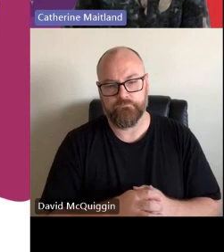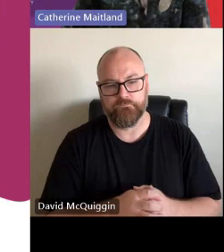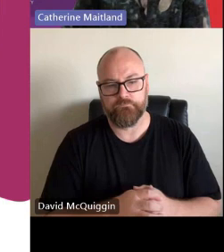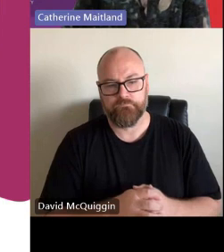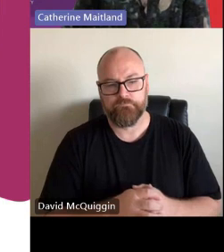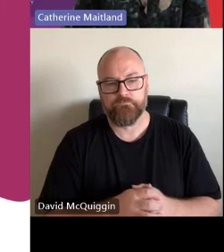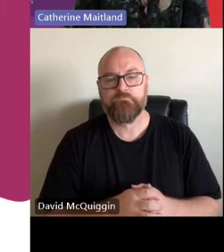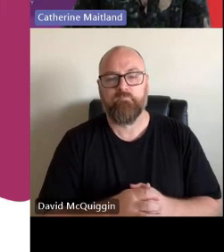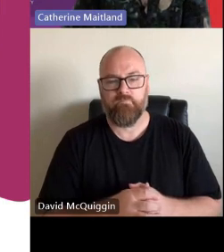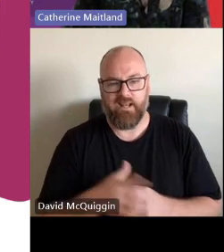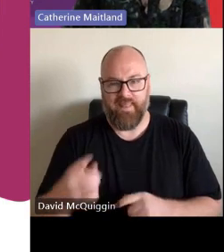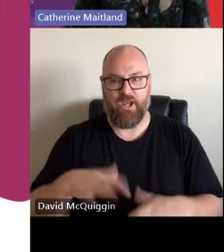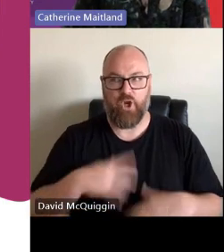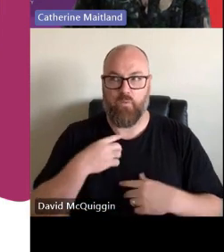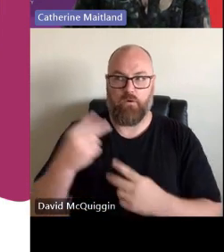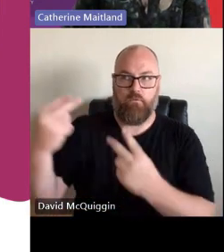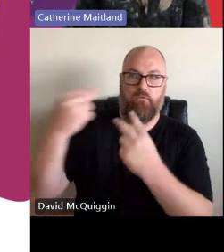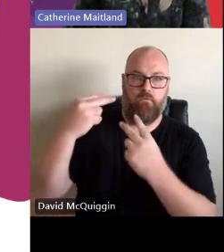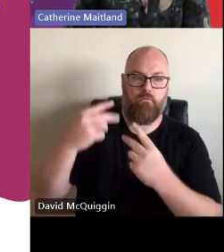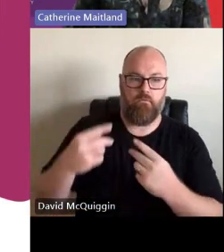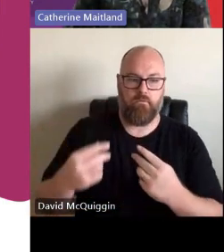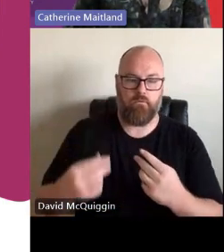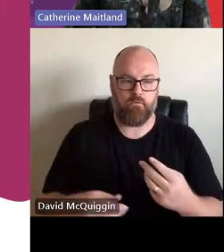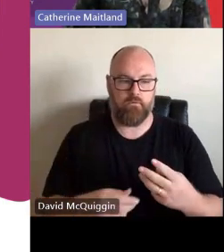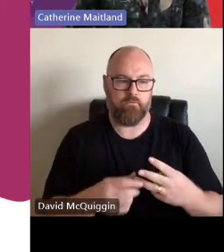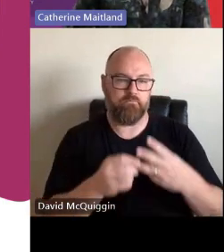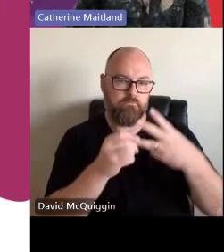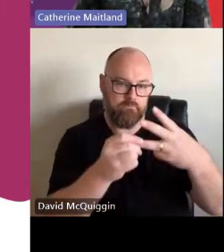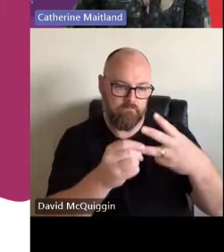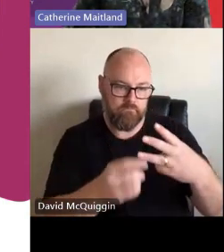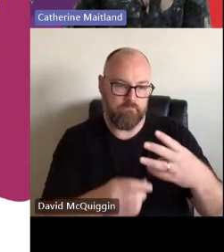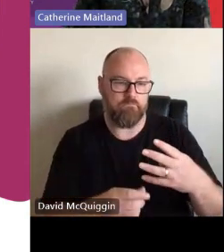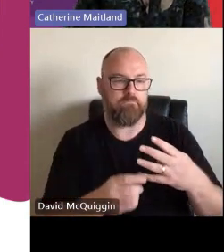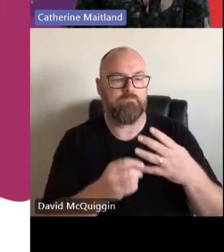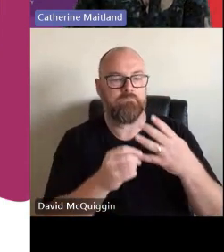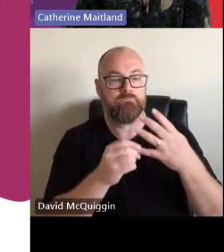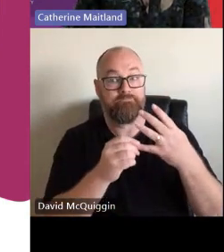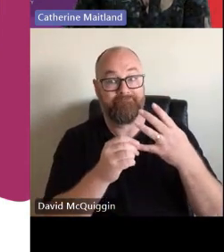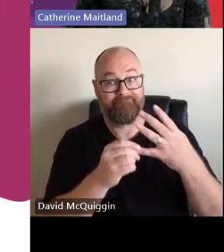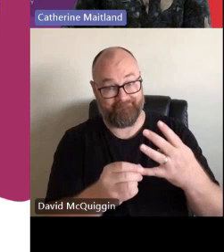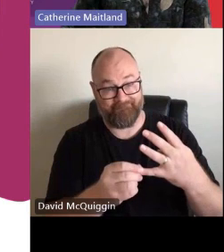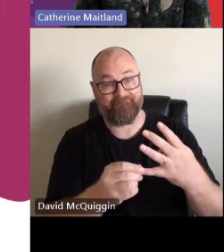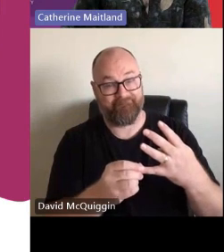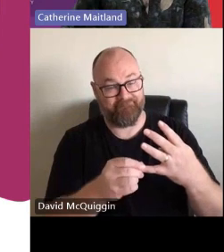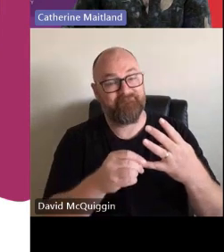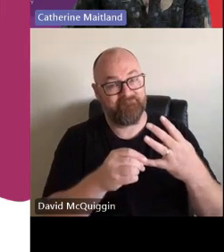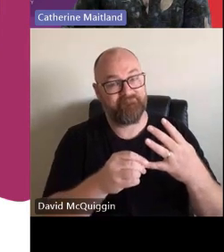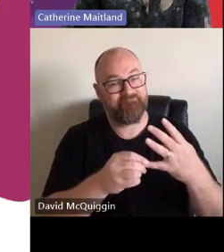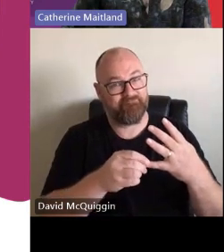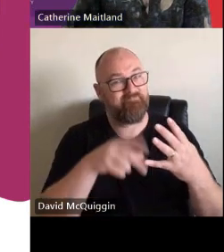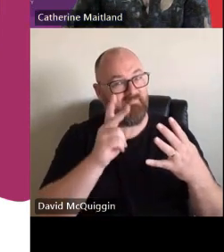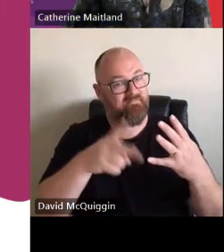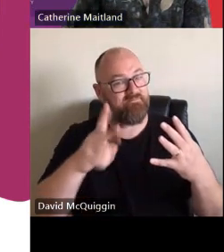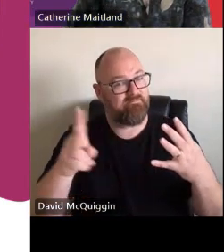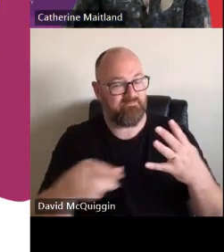slide said. Unfair results, and in several cases, suicidal